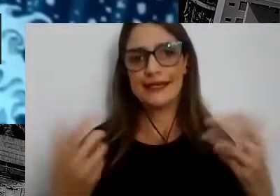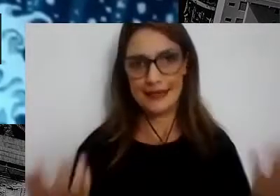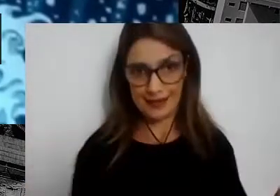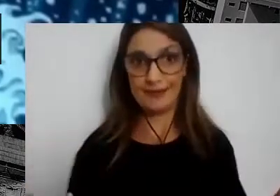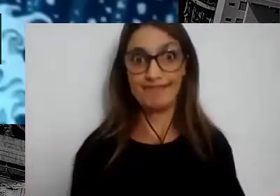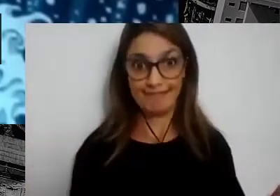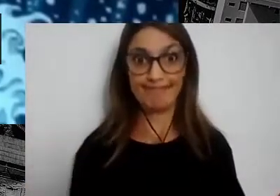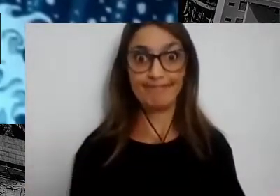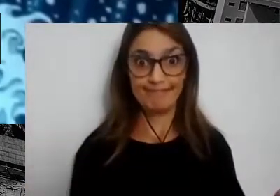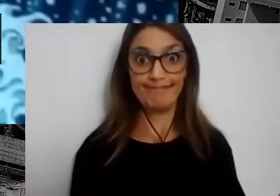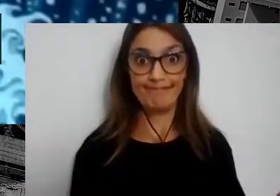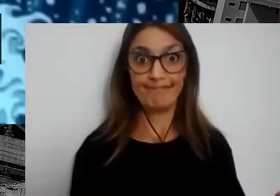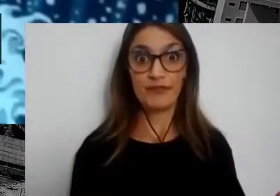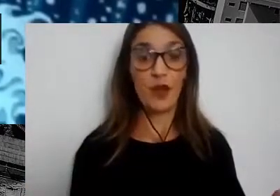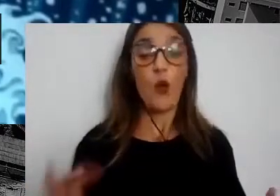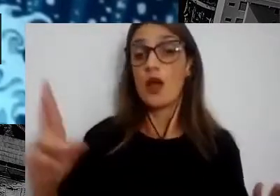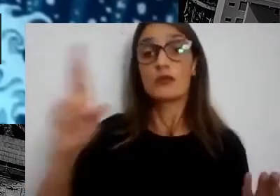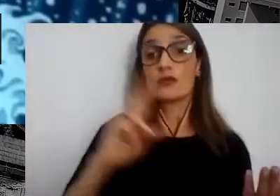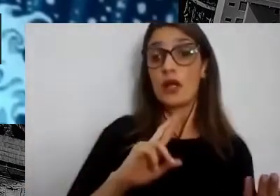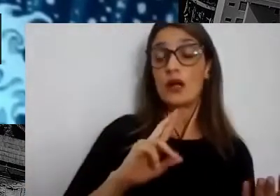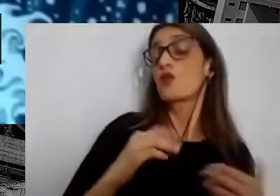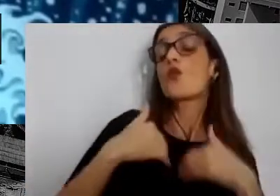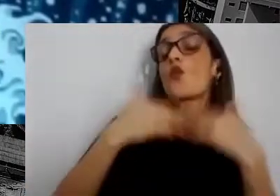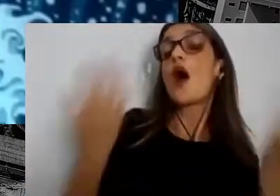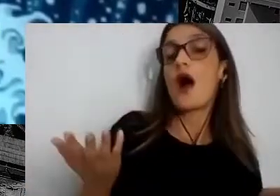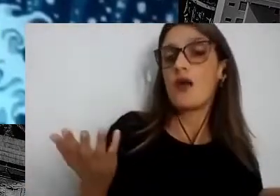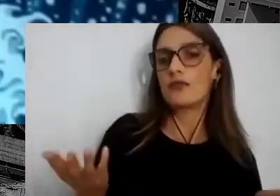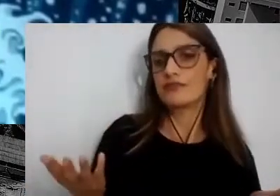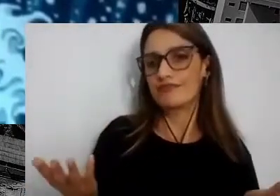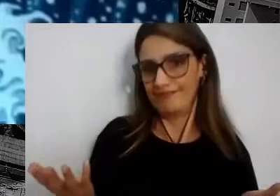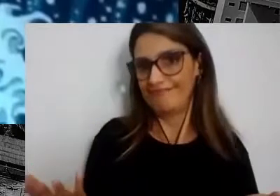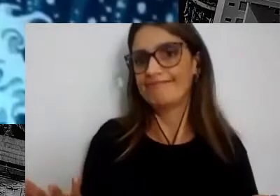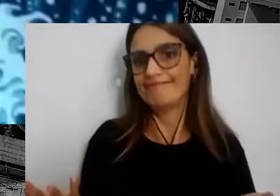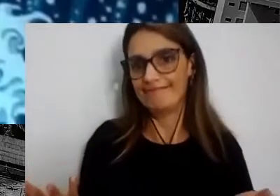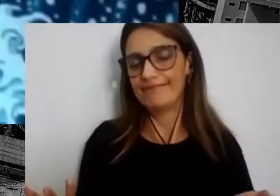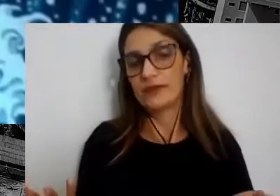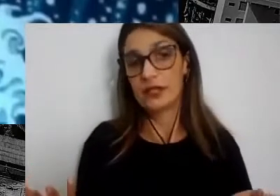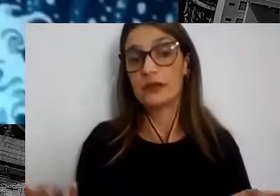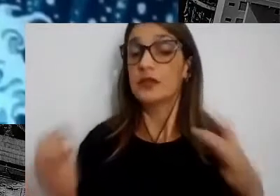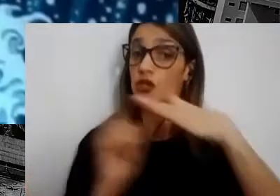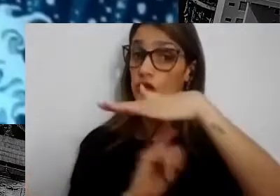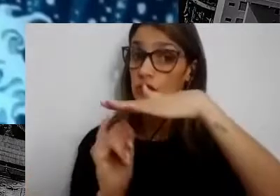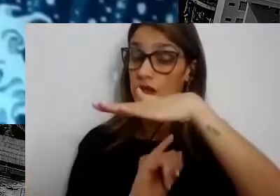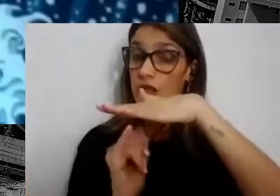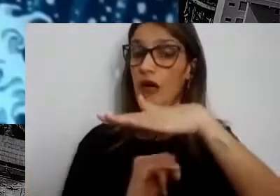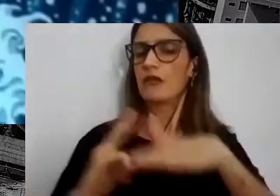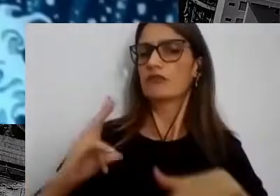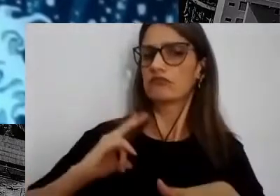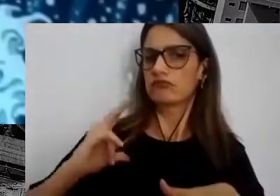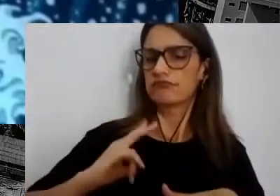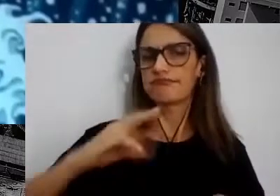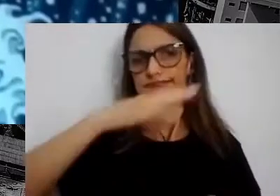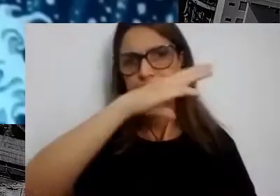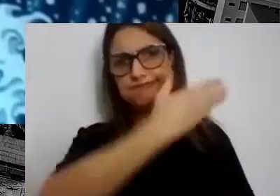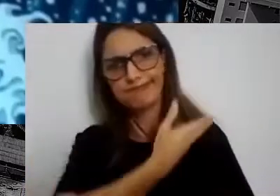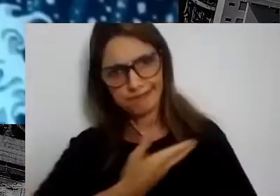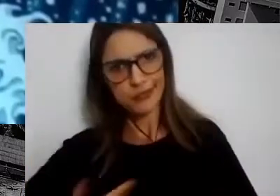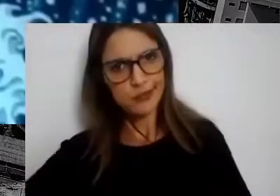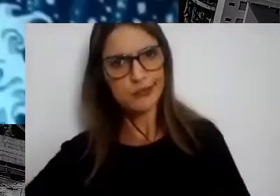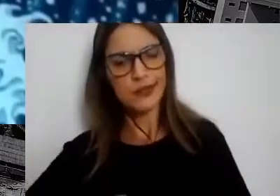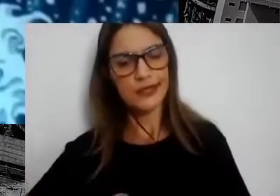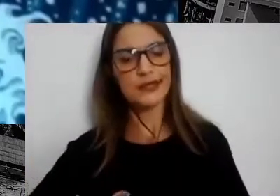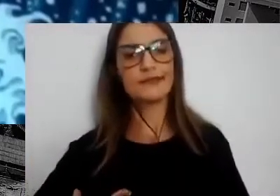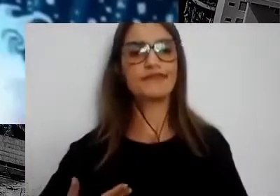some of these institutions, whether they be public or private, are not typically used to getting involved in co-financing